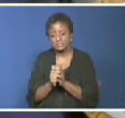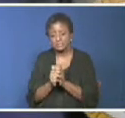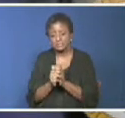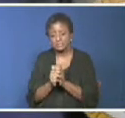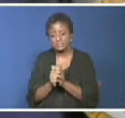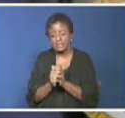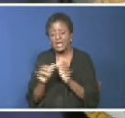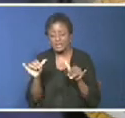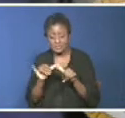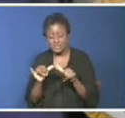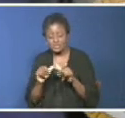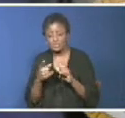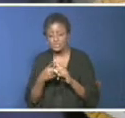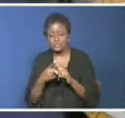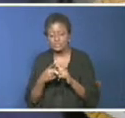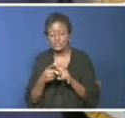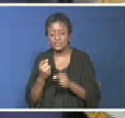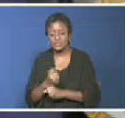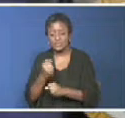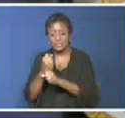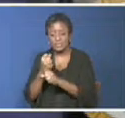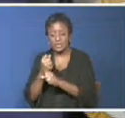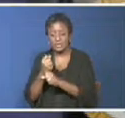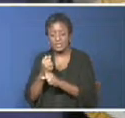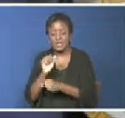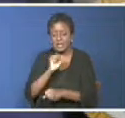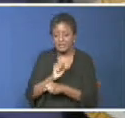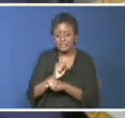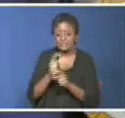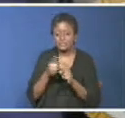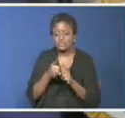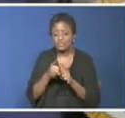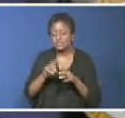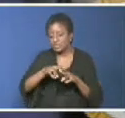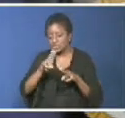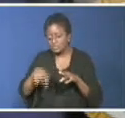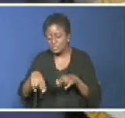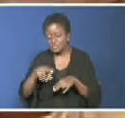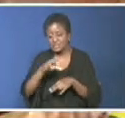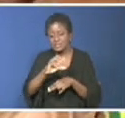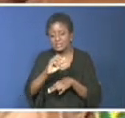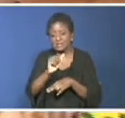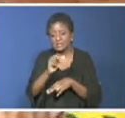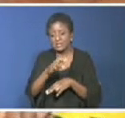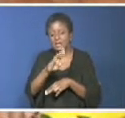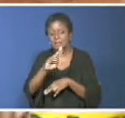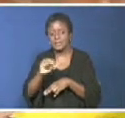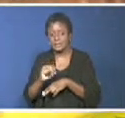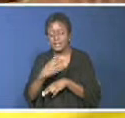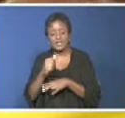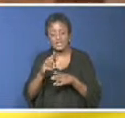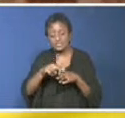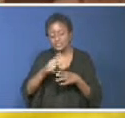support national decarbonization efforts and increase the value of carbon prices. As with Hurricane